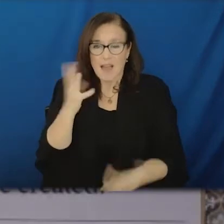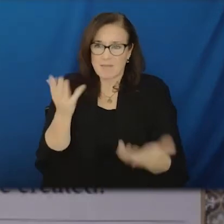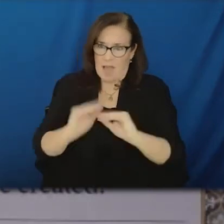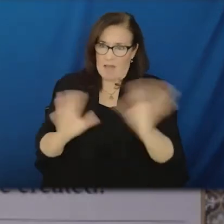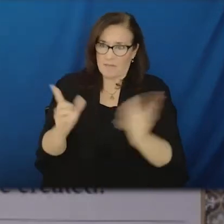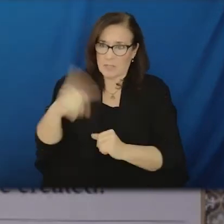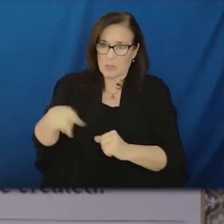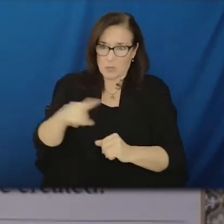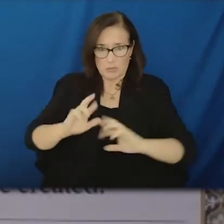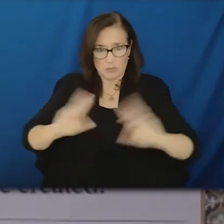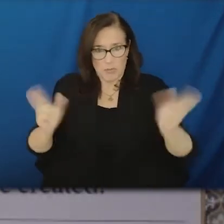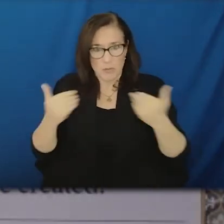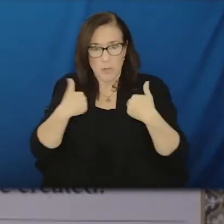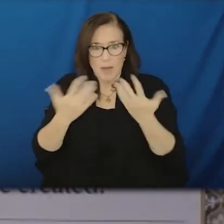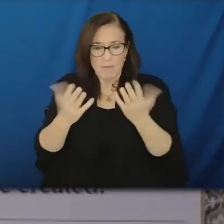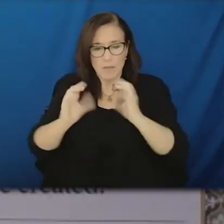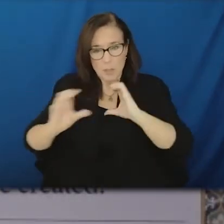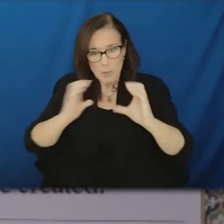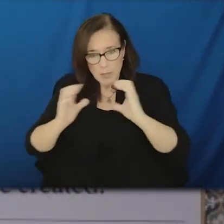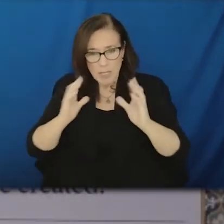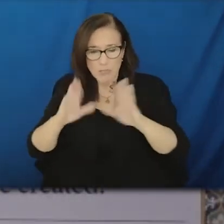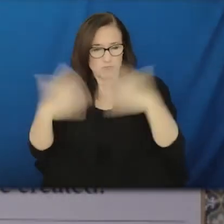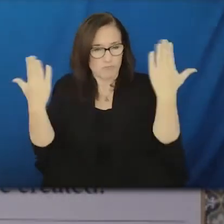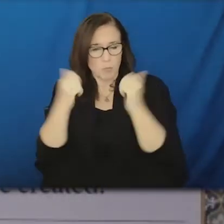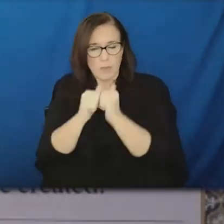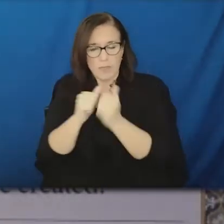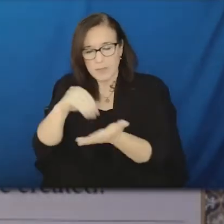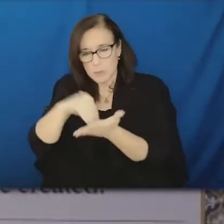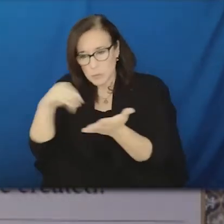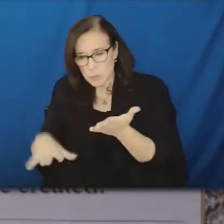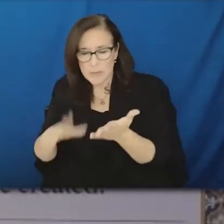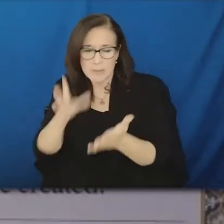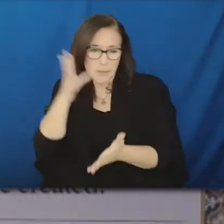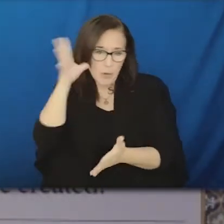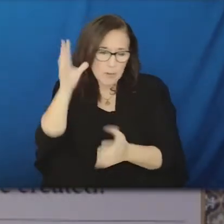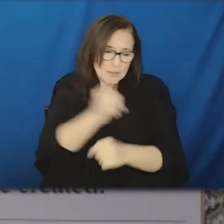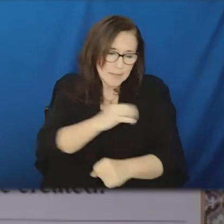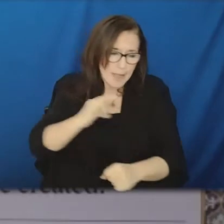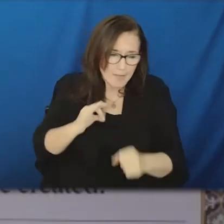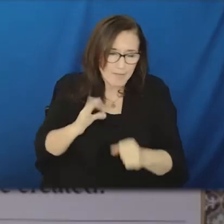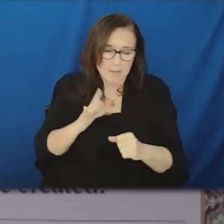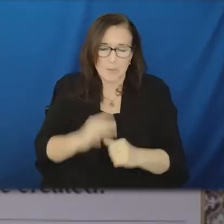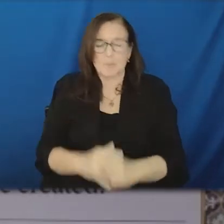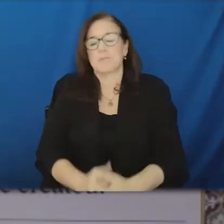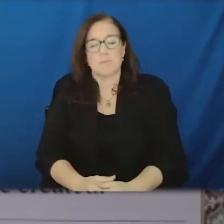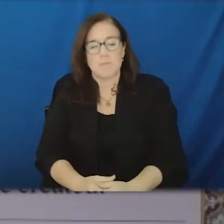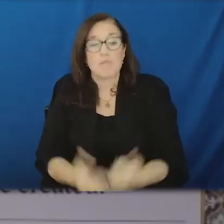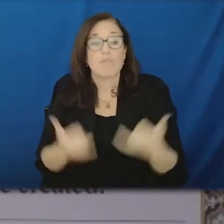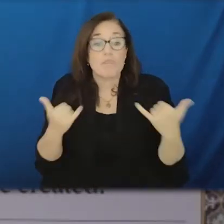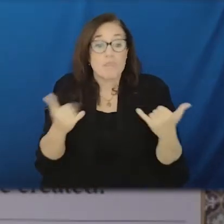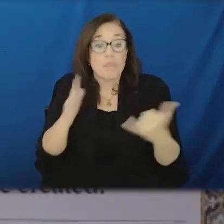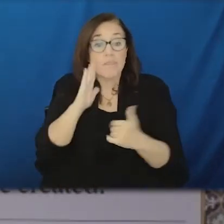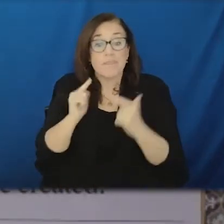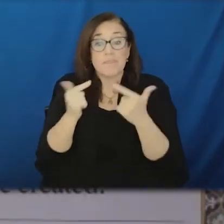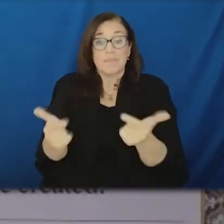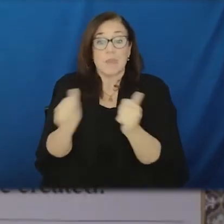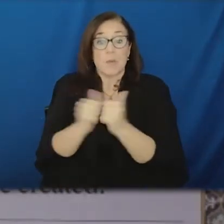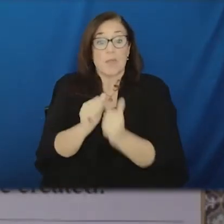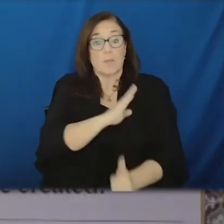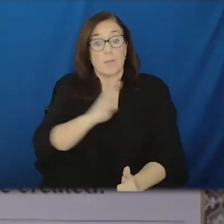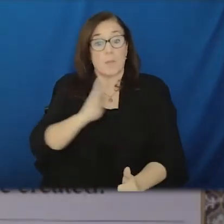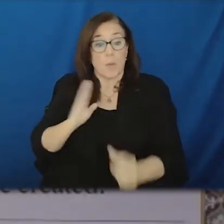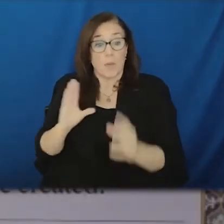our students, staff, and parents. And now we'll continue with comments from board members and correspondents.